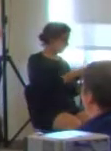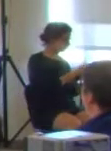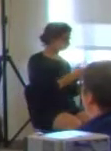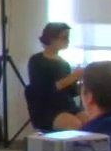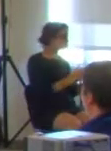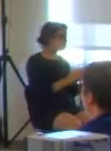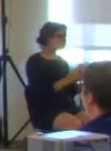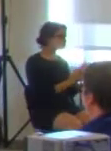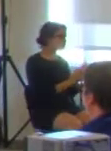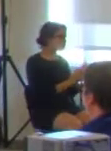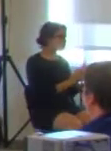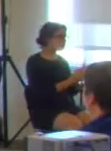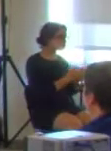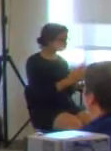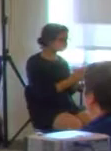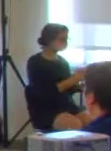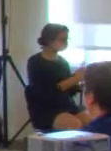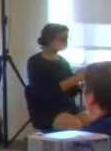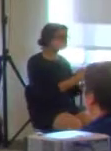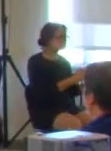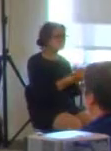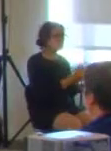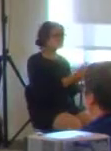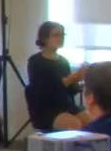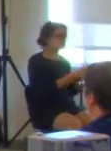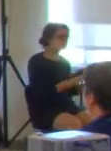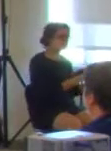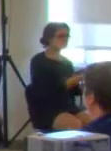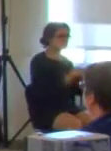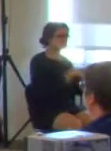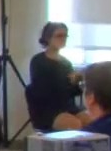them do it.